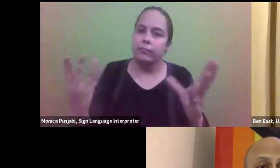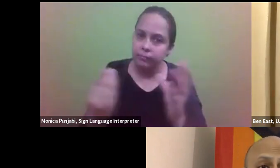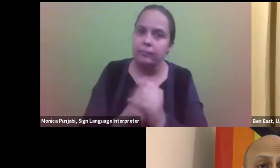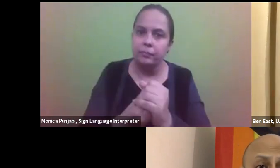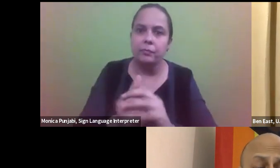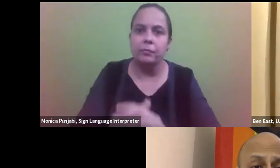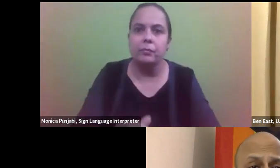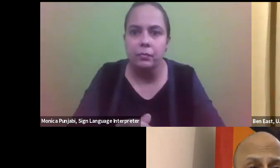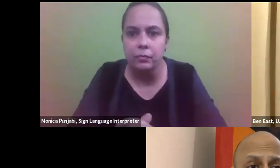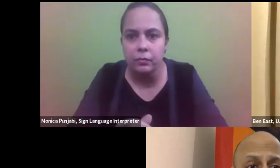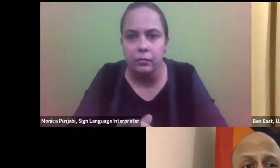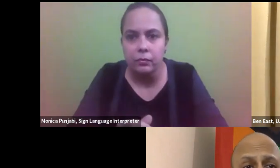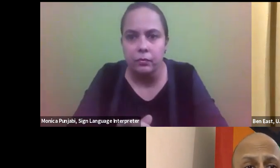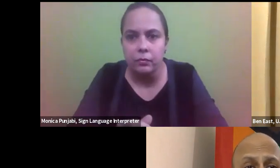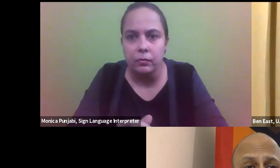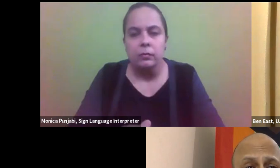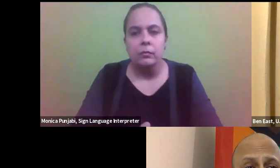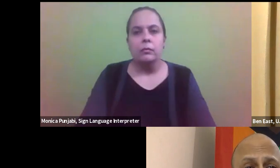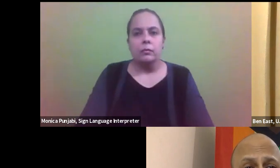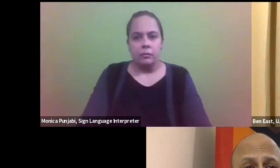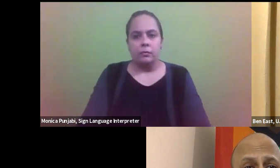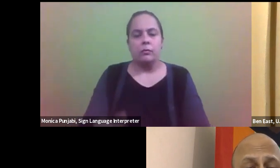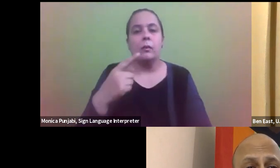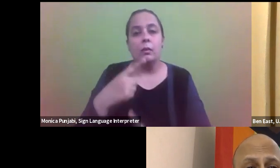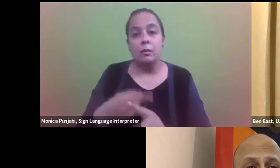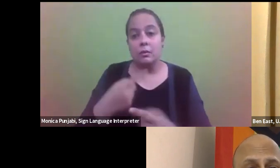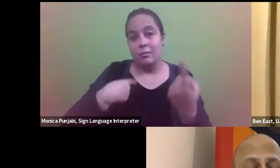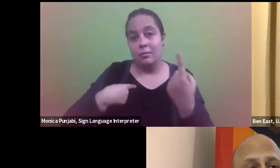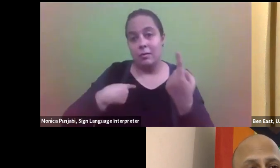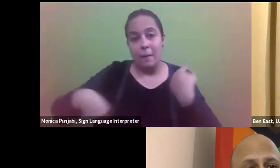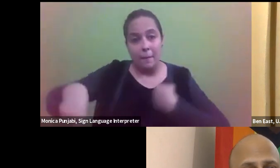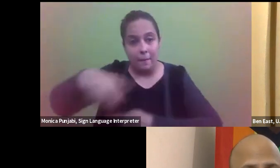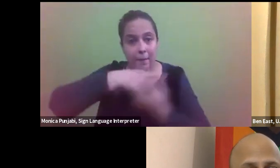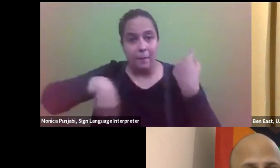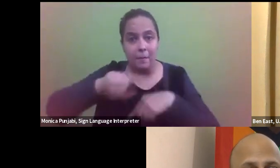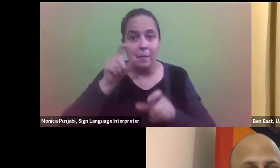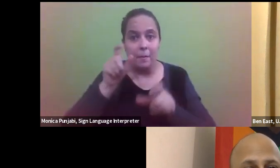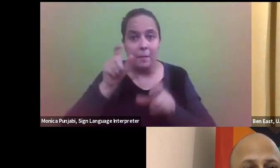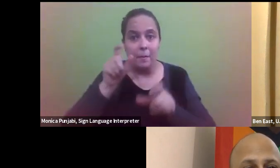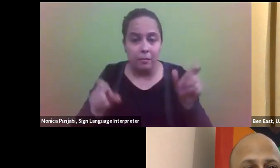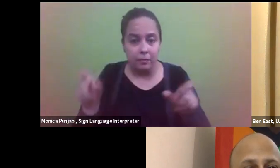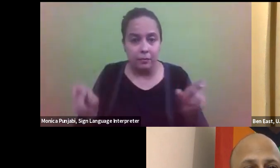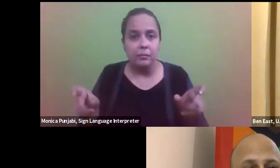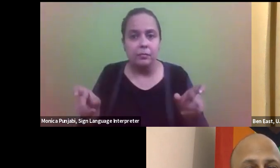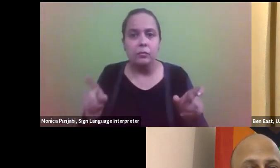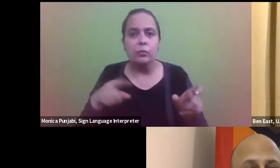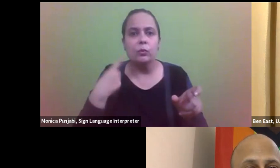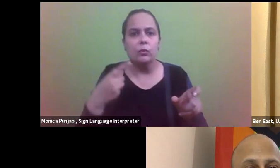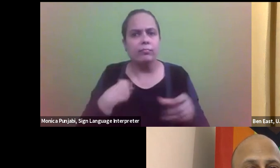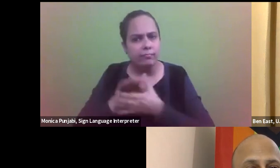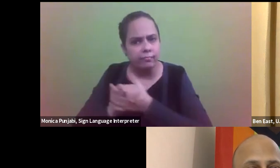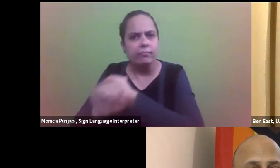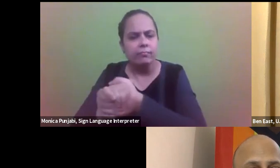as our own intersectionalities are very important in the fact that we are able to talk to our allies and bring